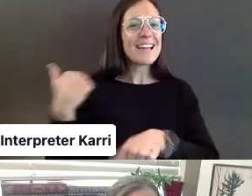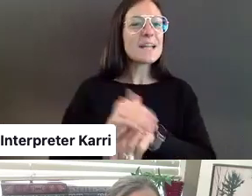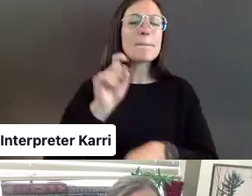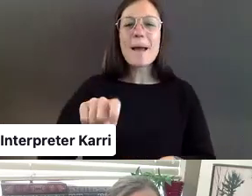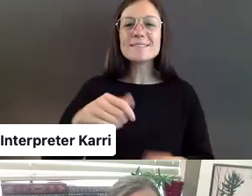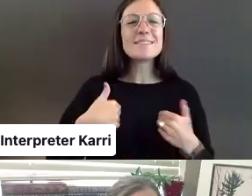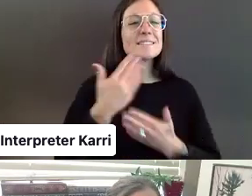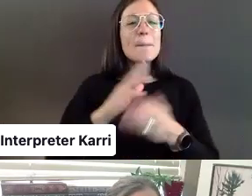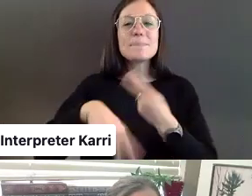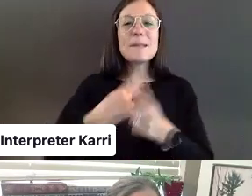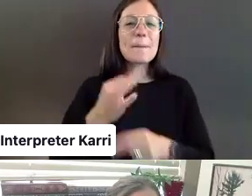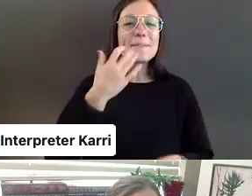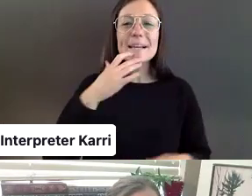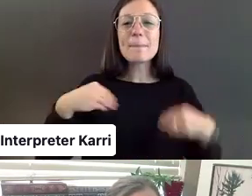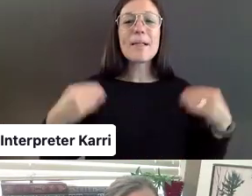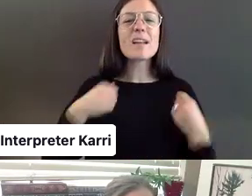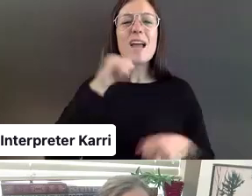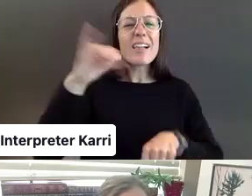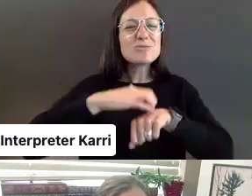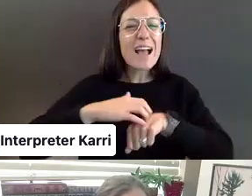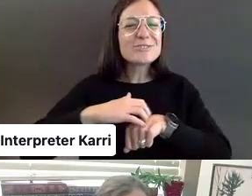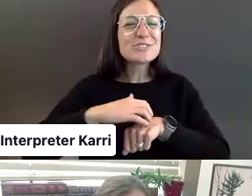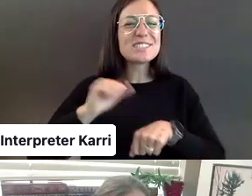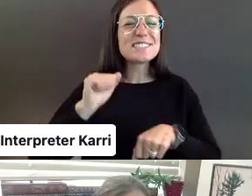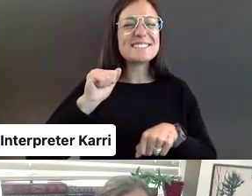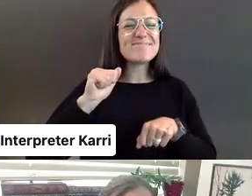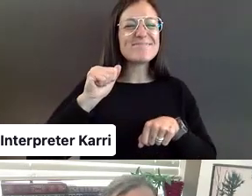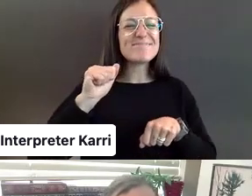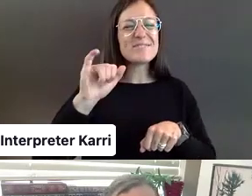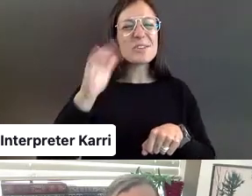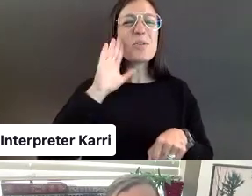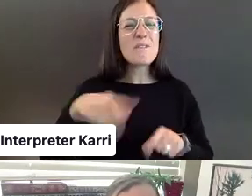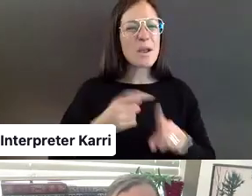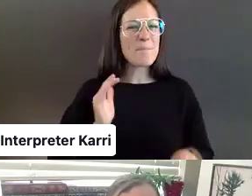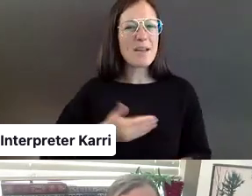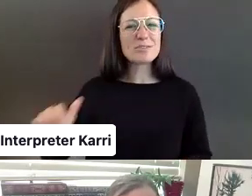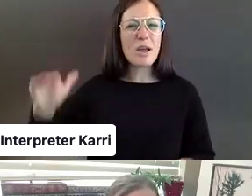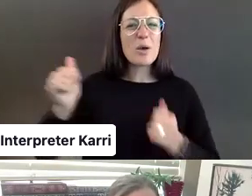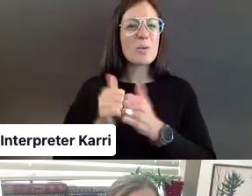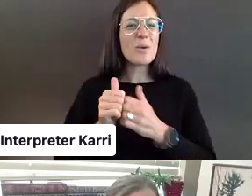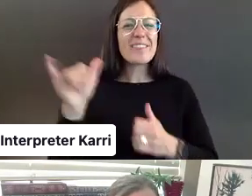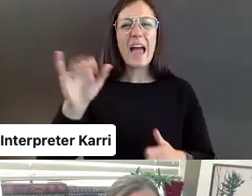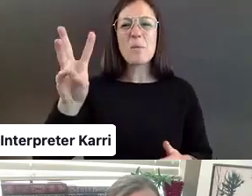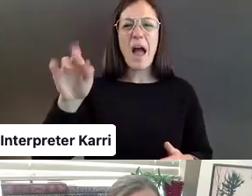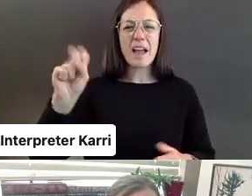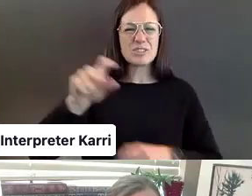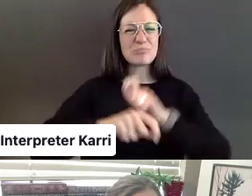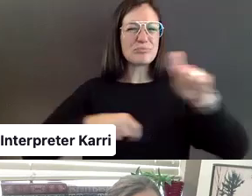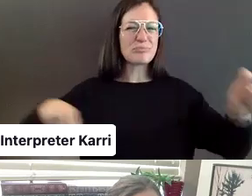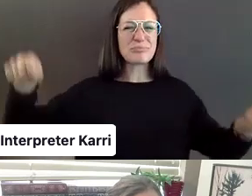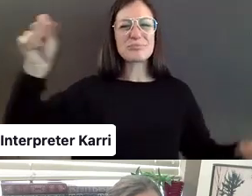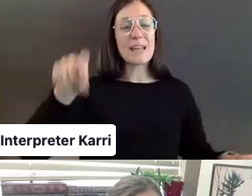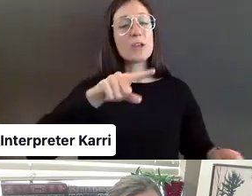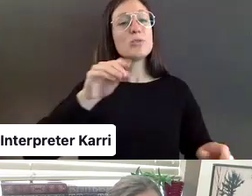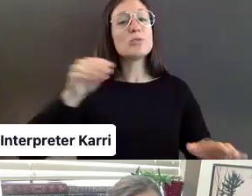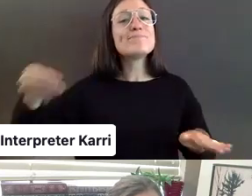heating blanket that isn't like the scratchy one from our childhood that has giant chunky wires going through it. Like, isn't there something maybe can go